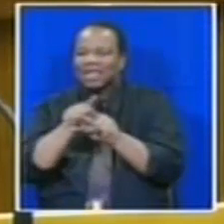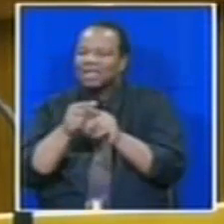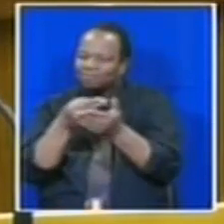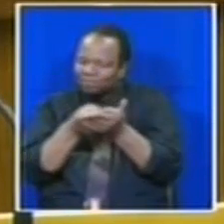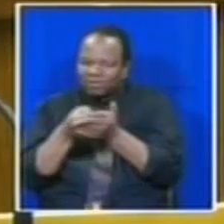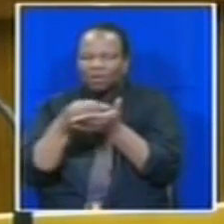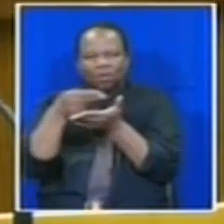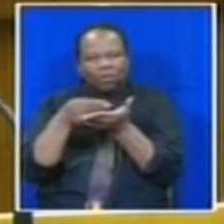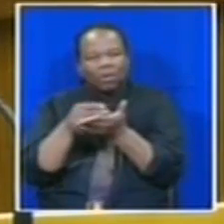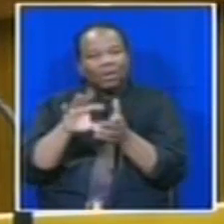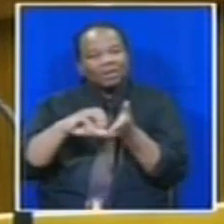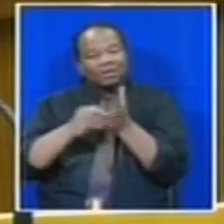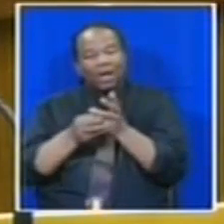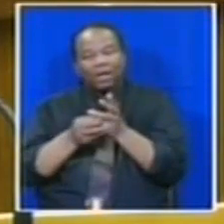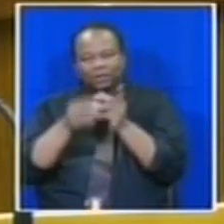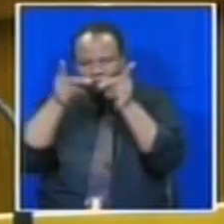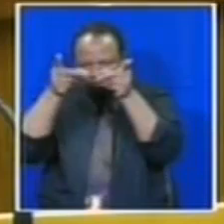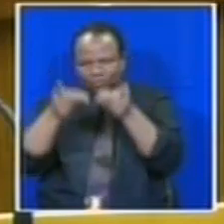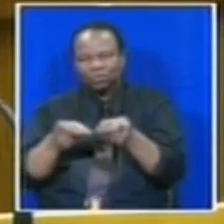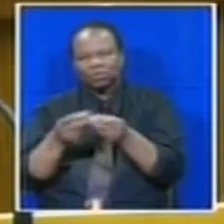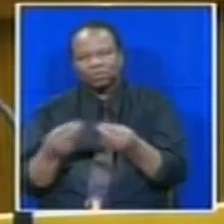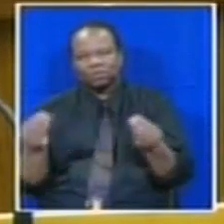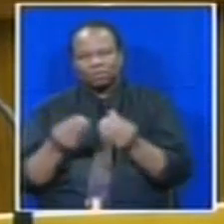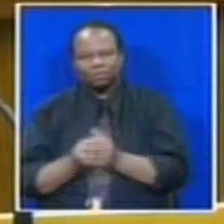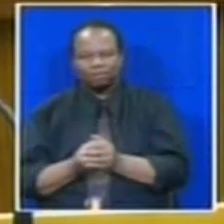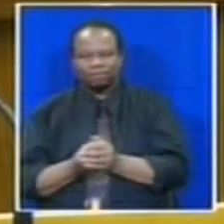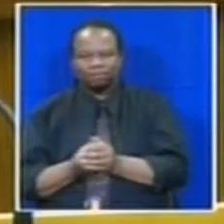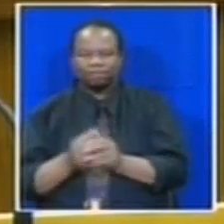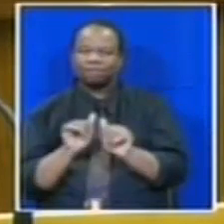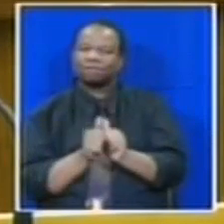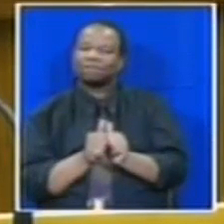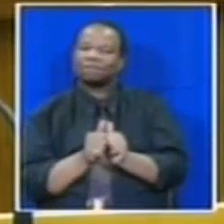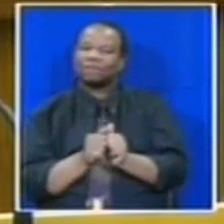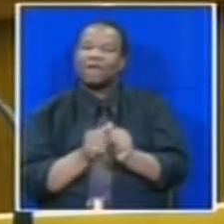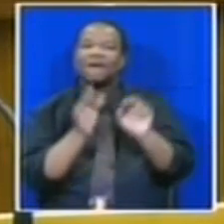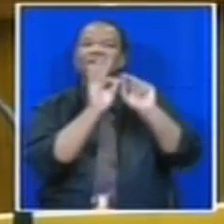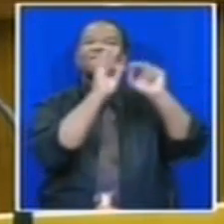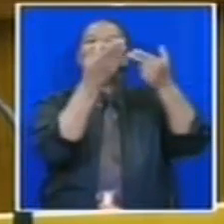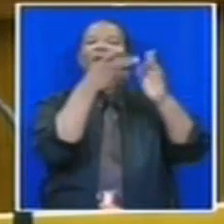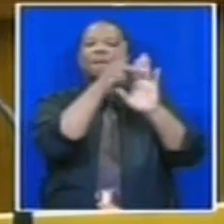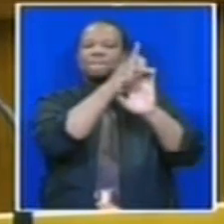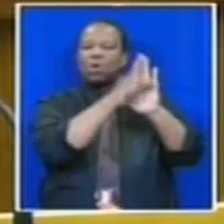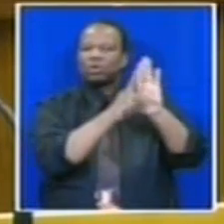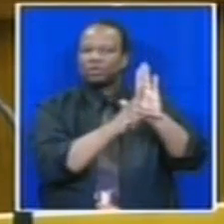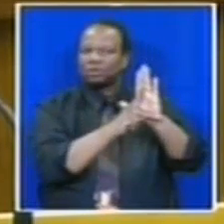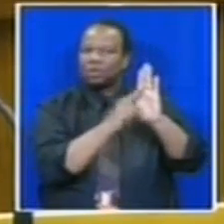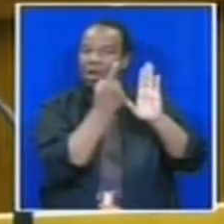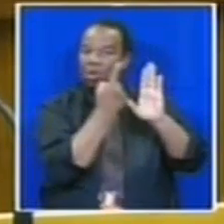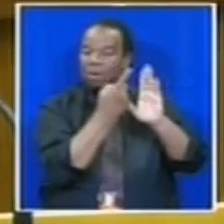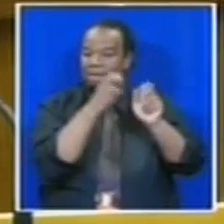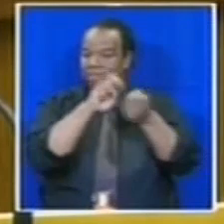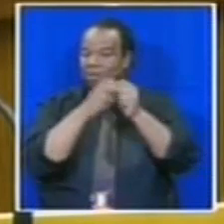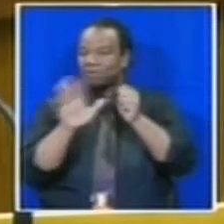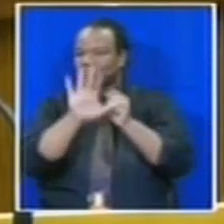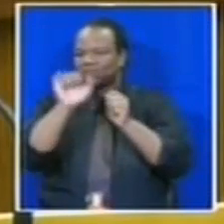enduring solutions. Fiscal policy alone will not solve all our problems.